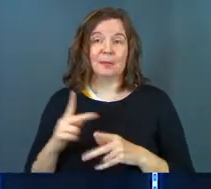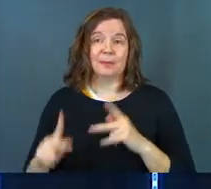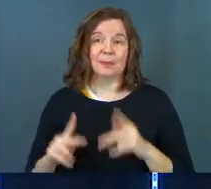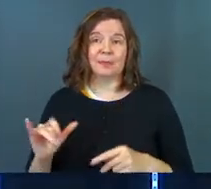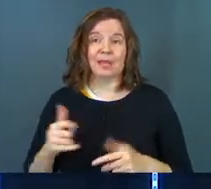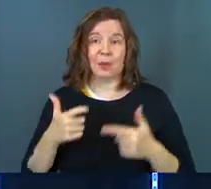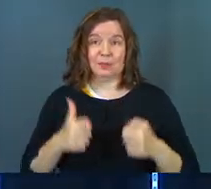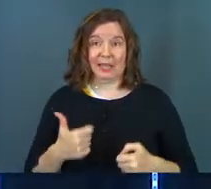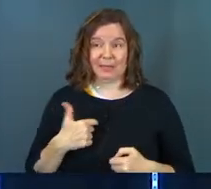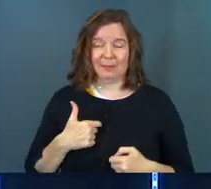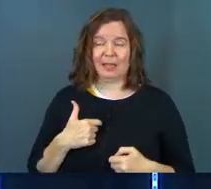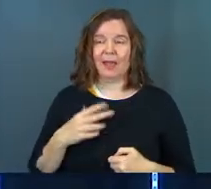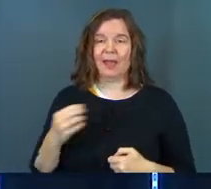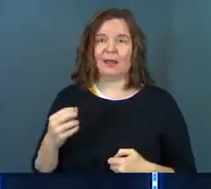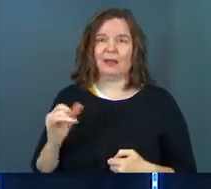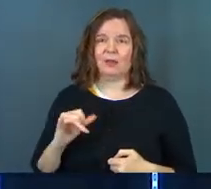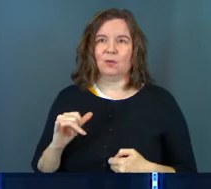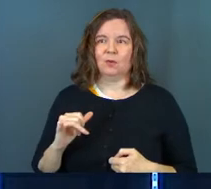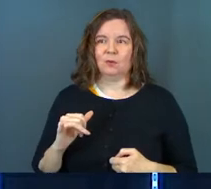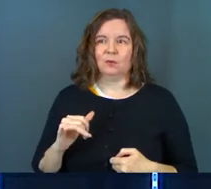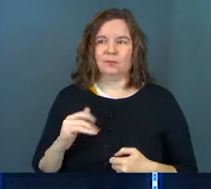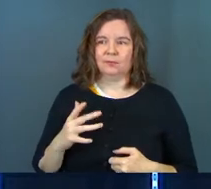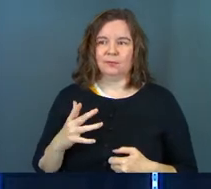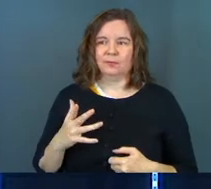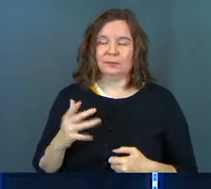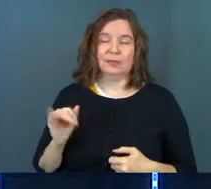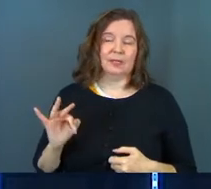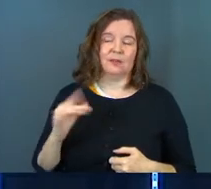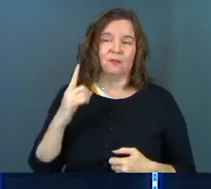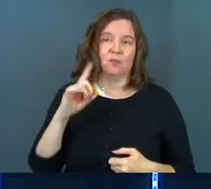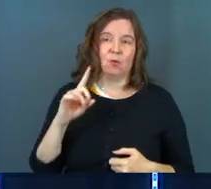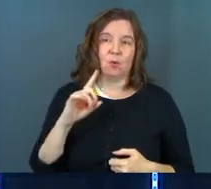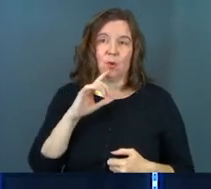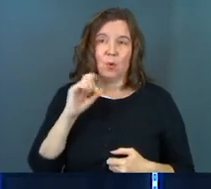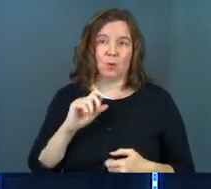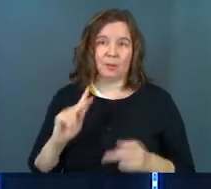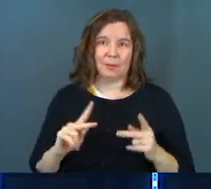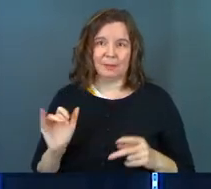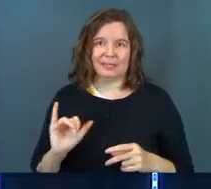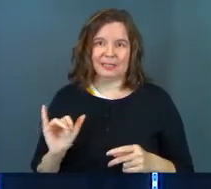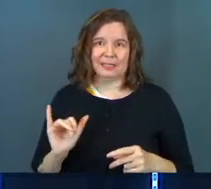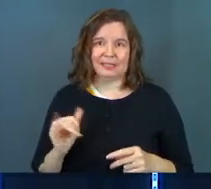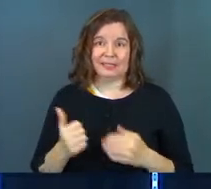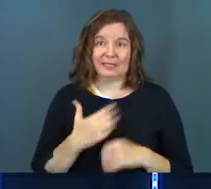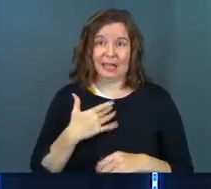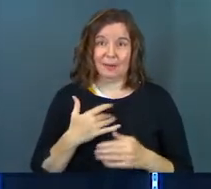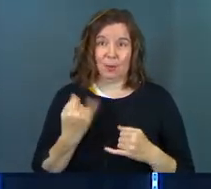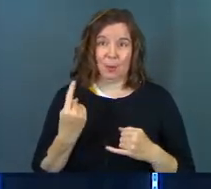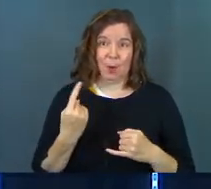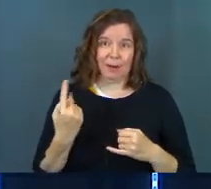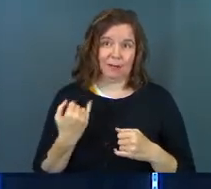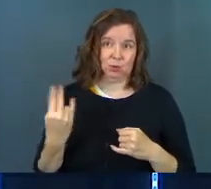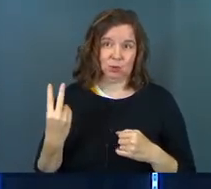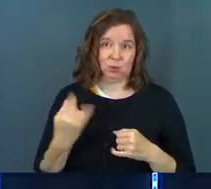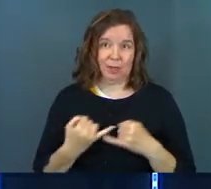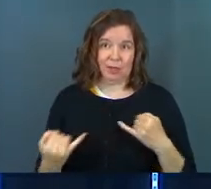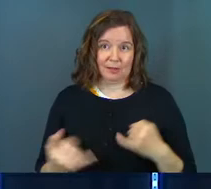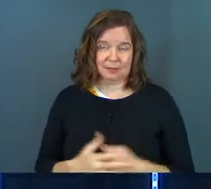Sometimes people like text me, right? Like you know, if, for old people, you know, it's like send me a line or two, you